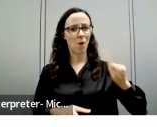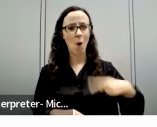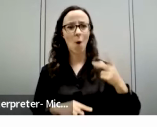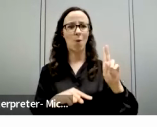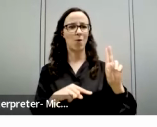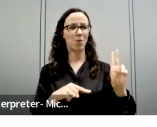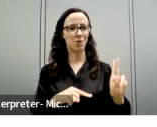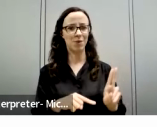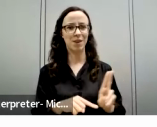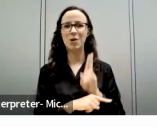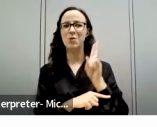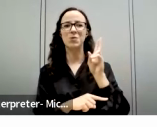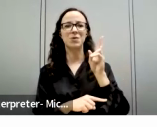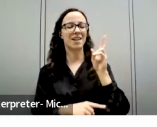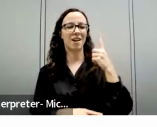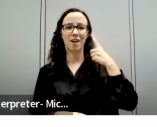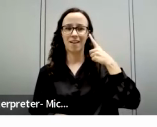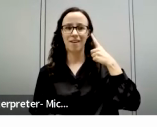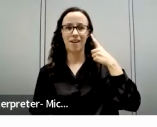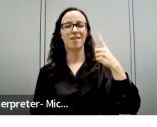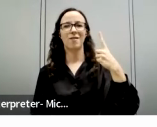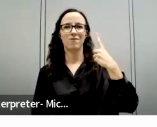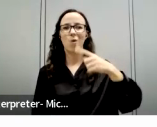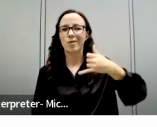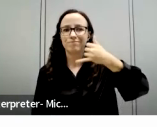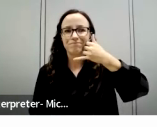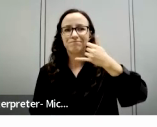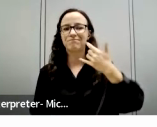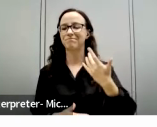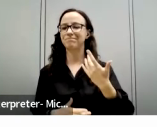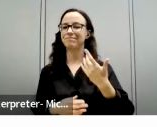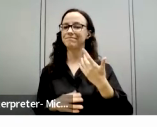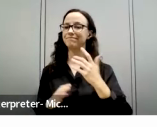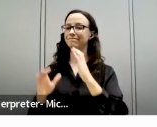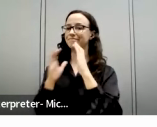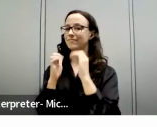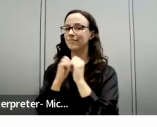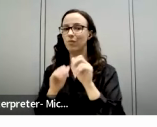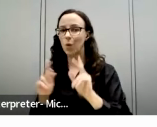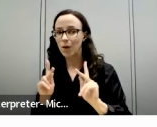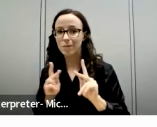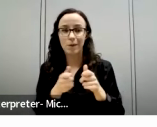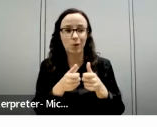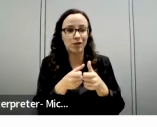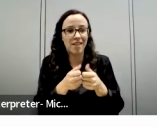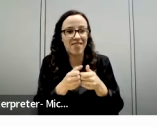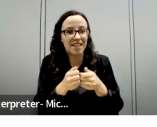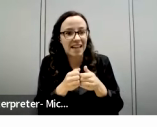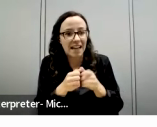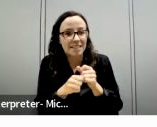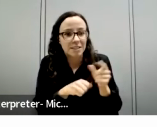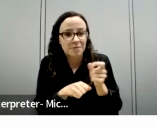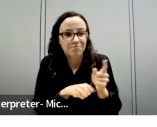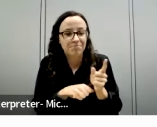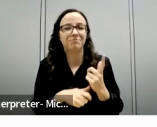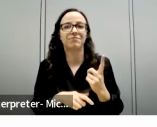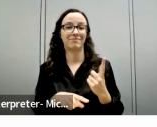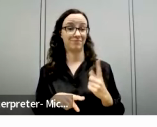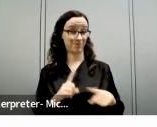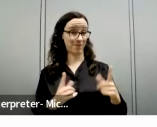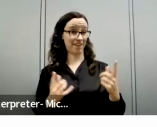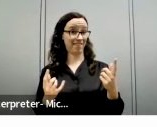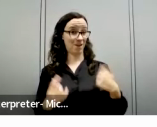iPhone like they used their old phone. They talked to people, they texted. But I think all of us know